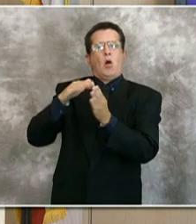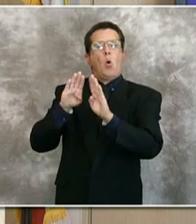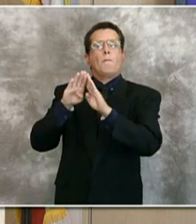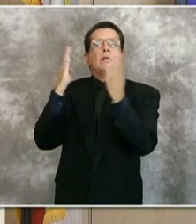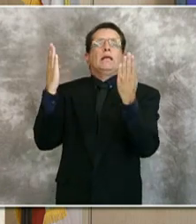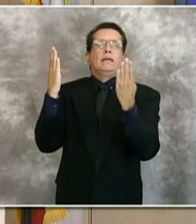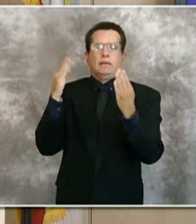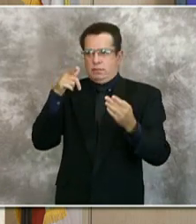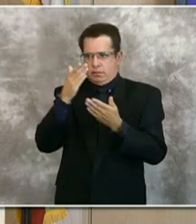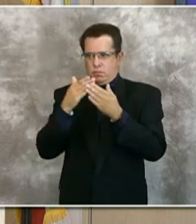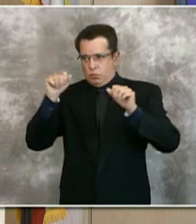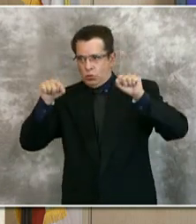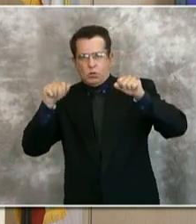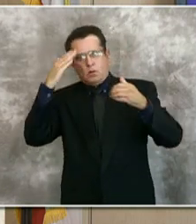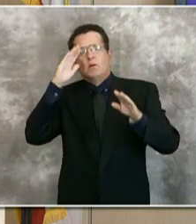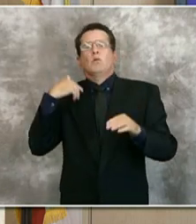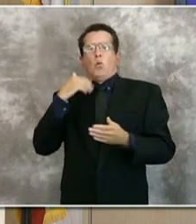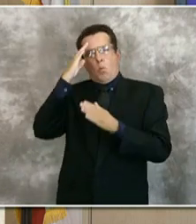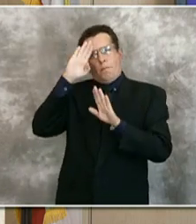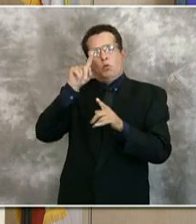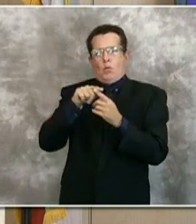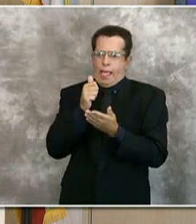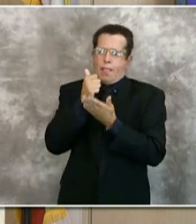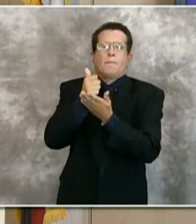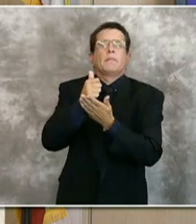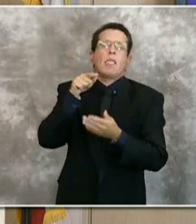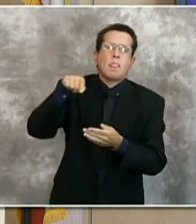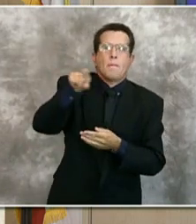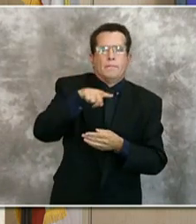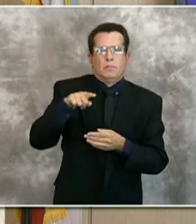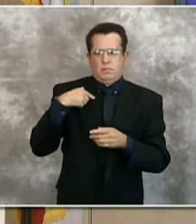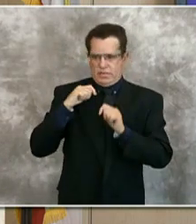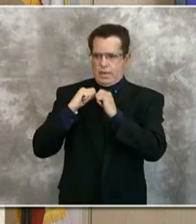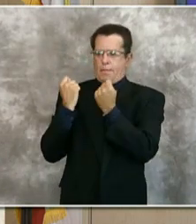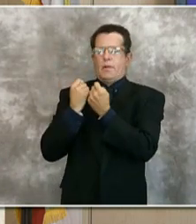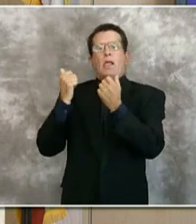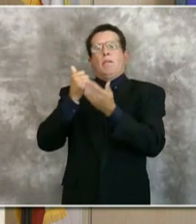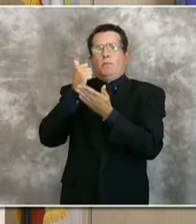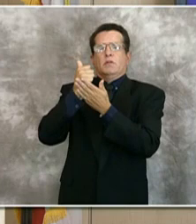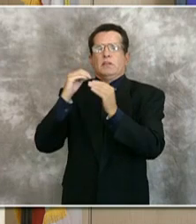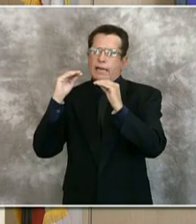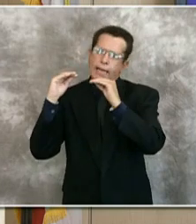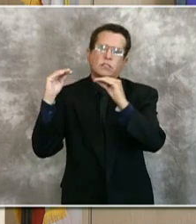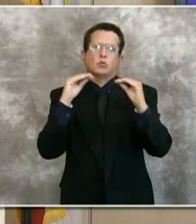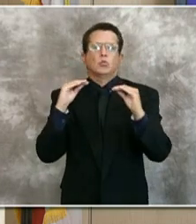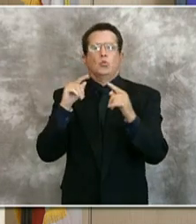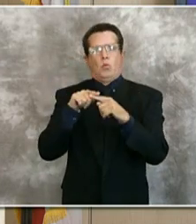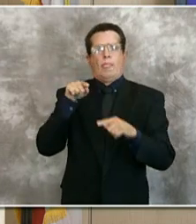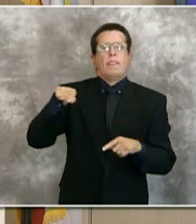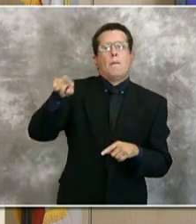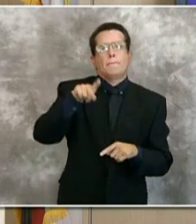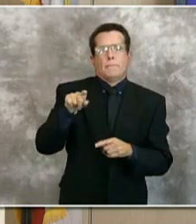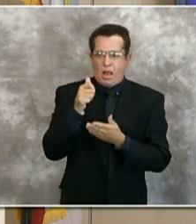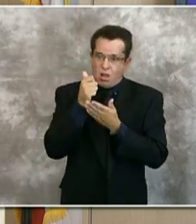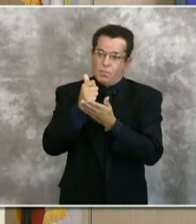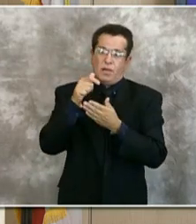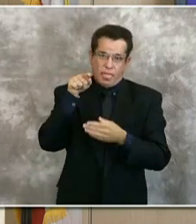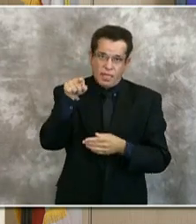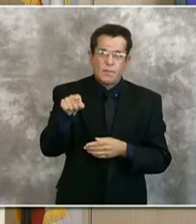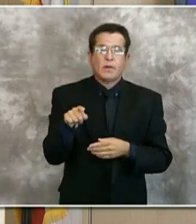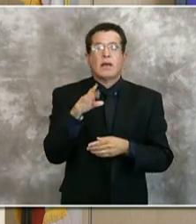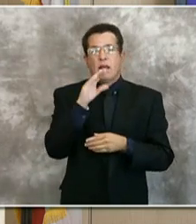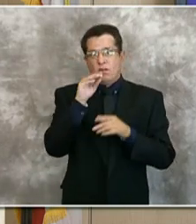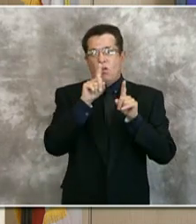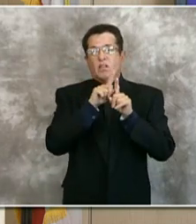to educate them and to work with them. This team will send people out to provide the education, but to